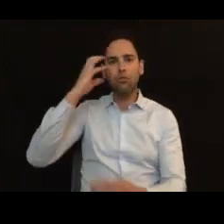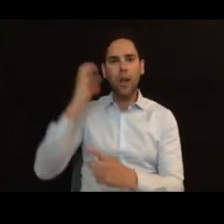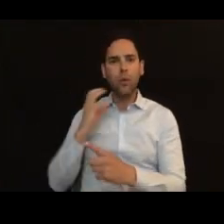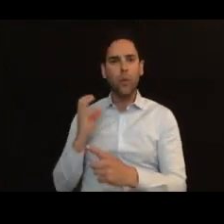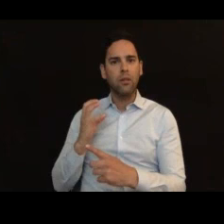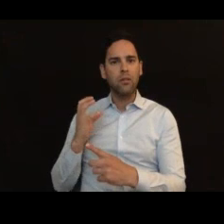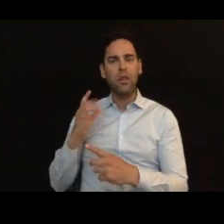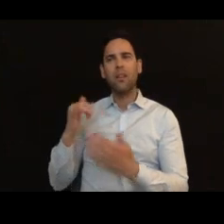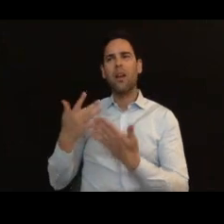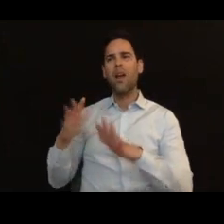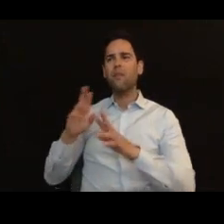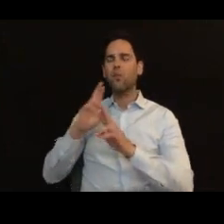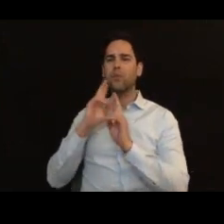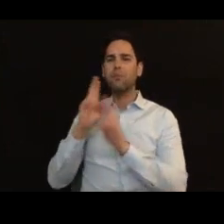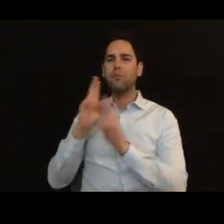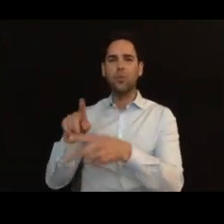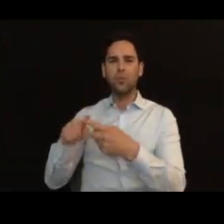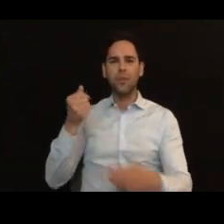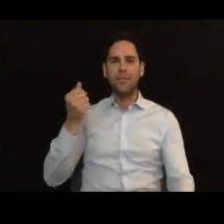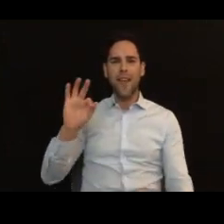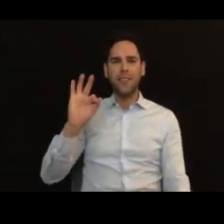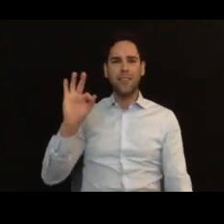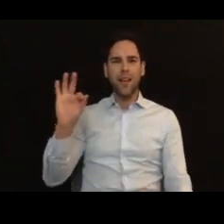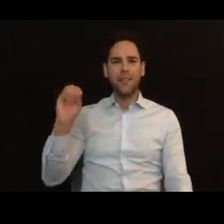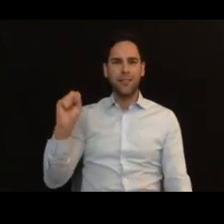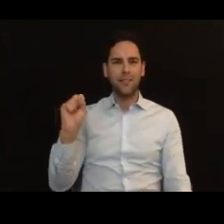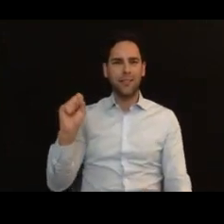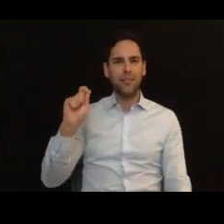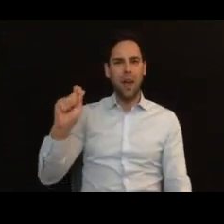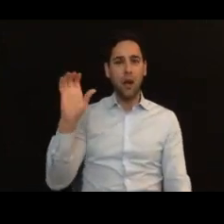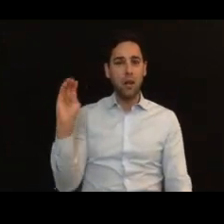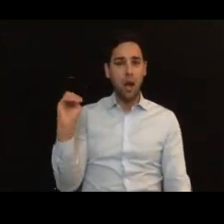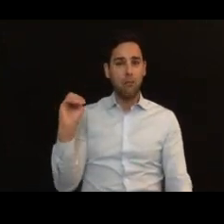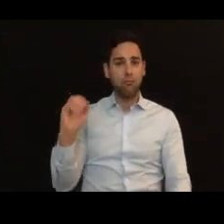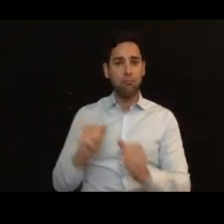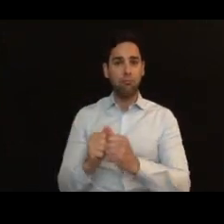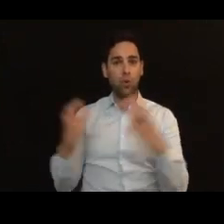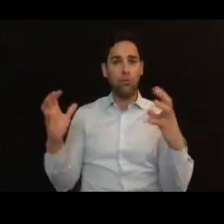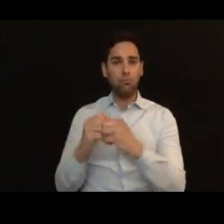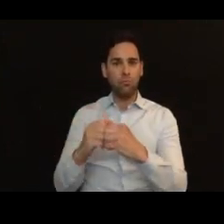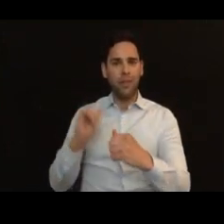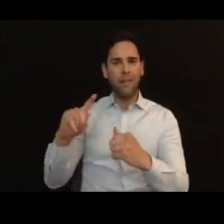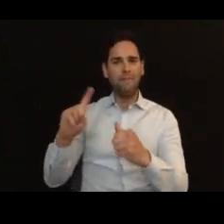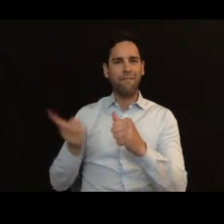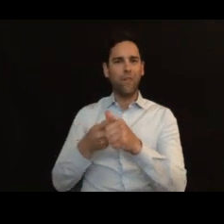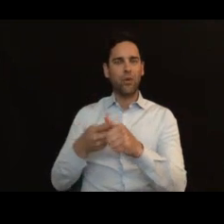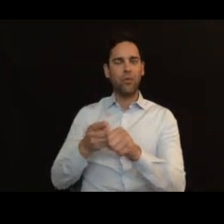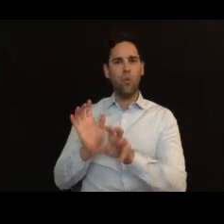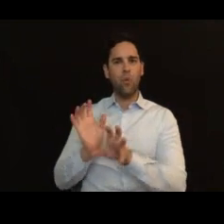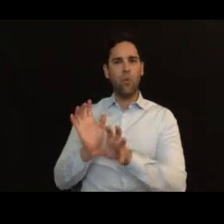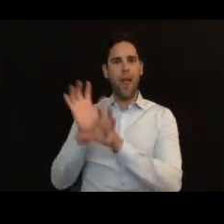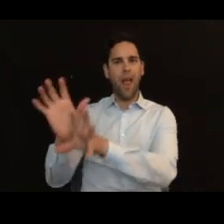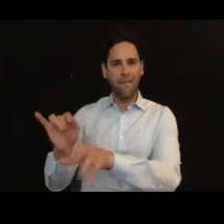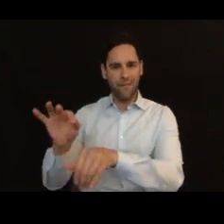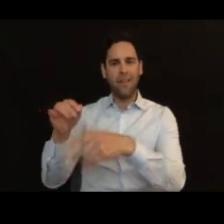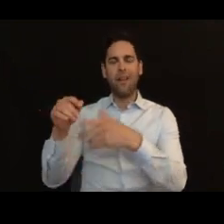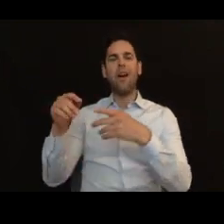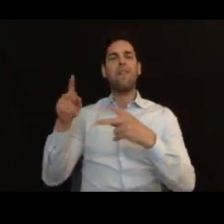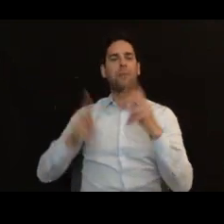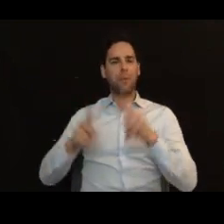boom, which was the first wave of gentrification to hit Soma. And in response to that, there was a collective of drag queens that kind